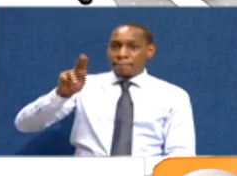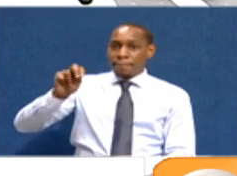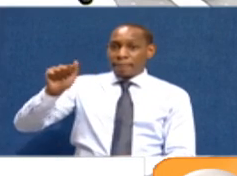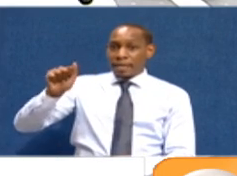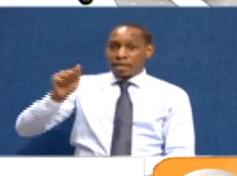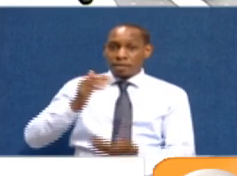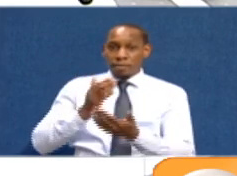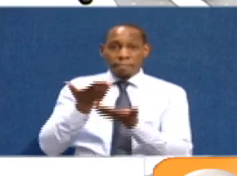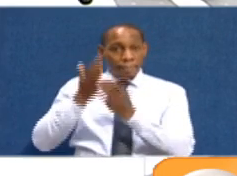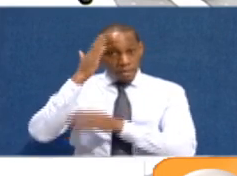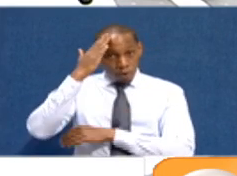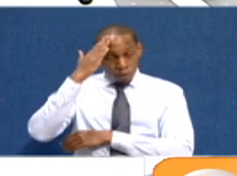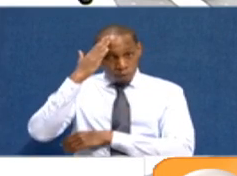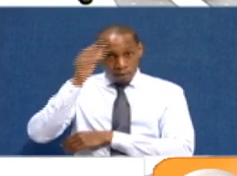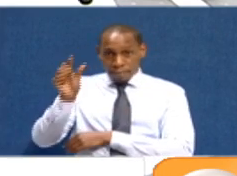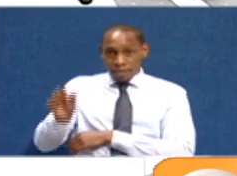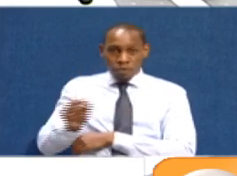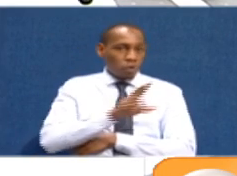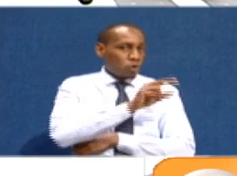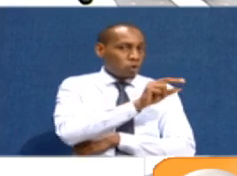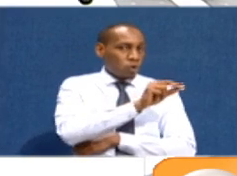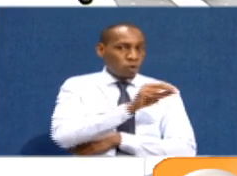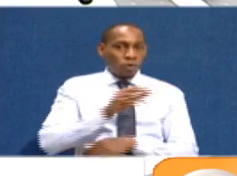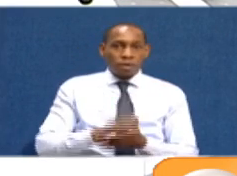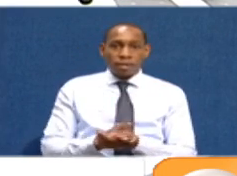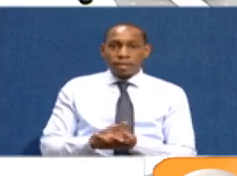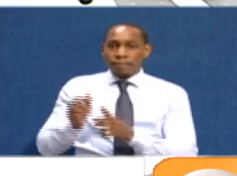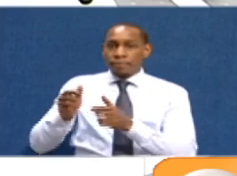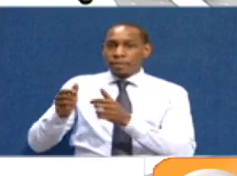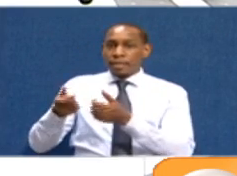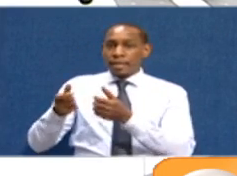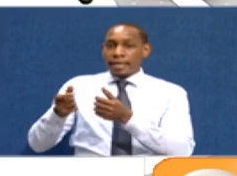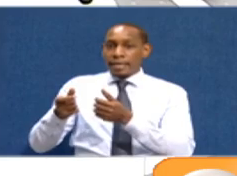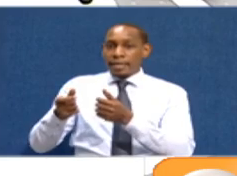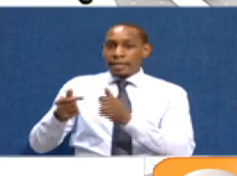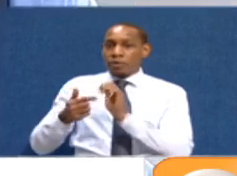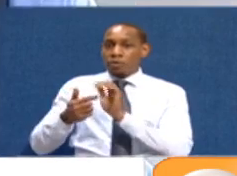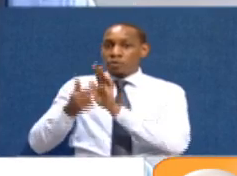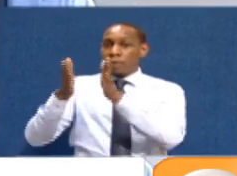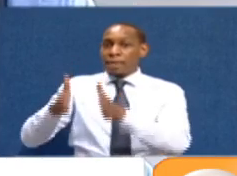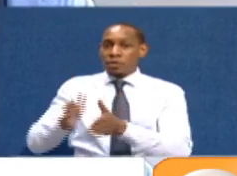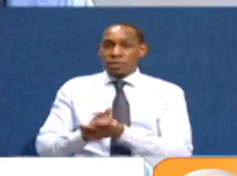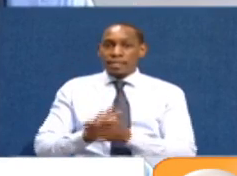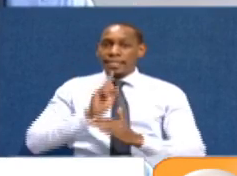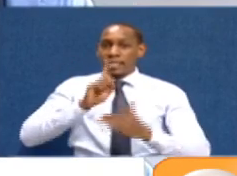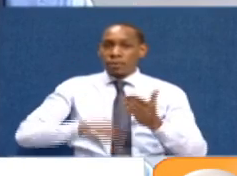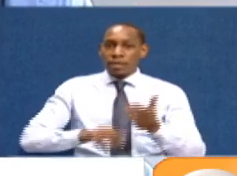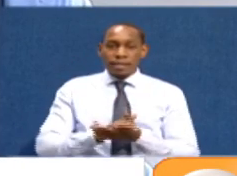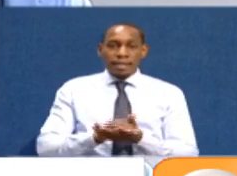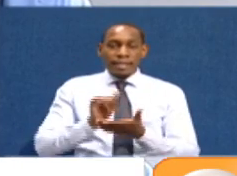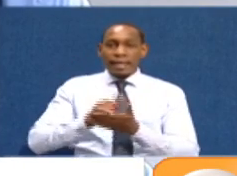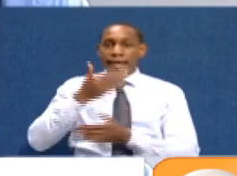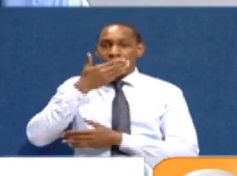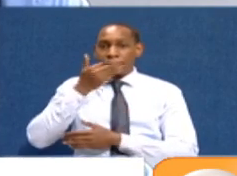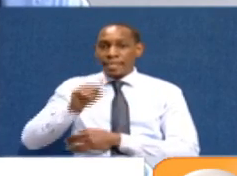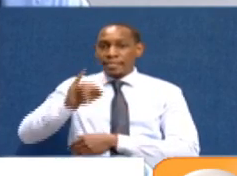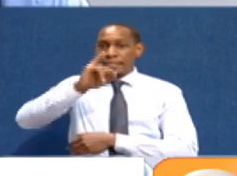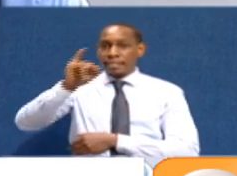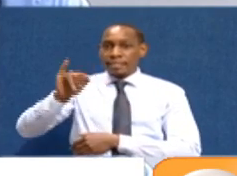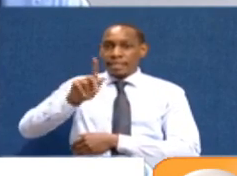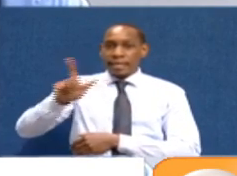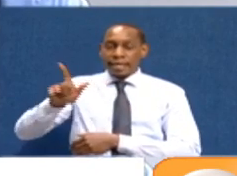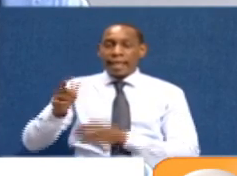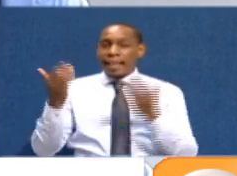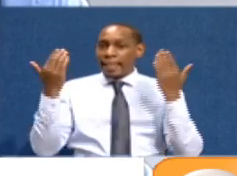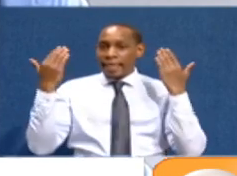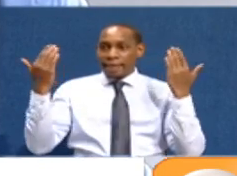him. Mm-hmm. You know him? No. But he sounds very familiar. Famous radio presenter. Yes. You know Maina. Yes. He says one of the best JKLs